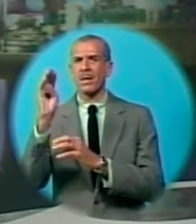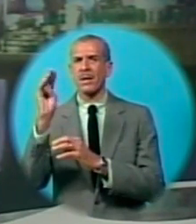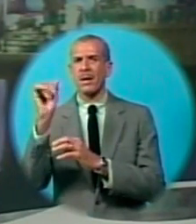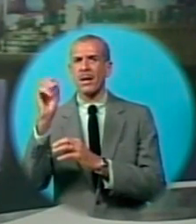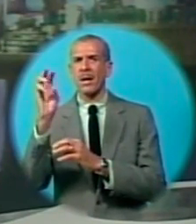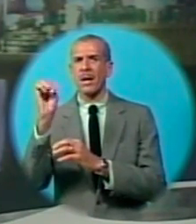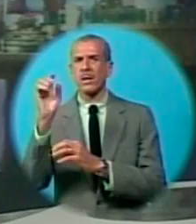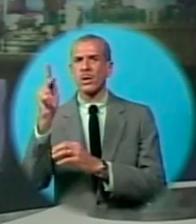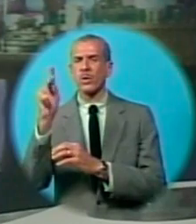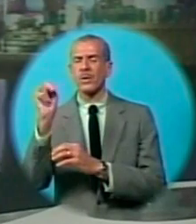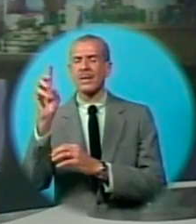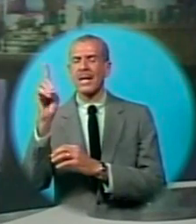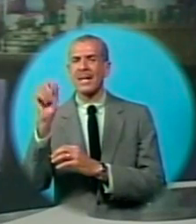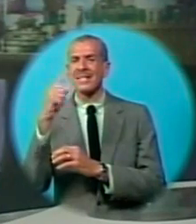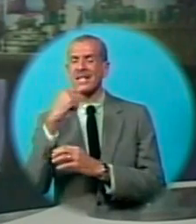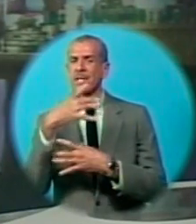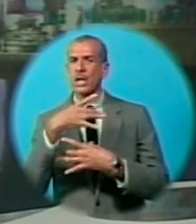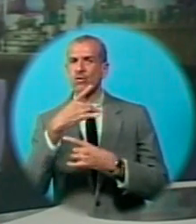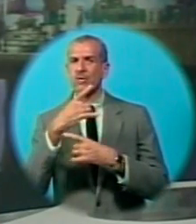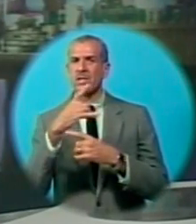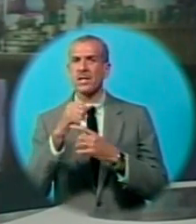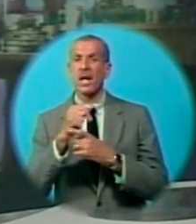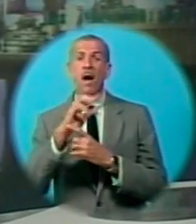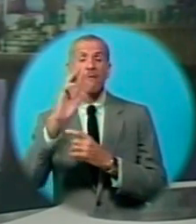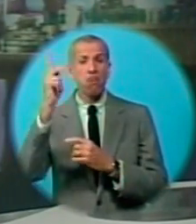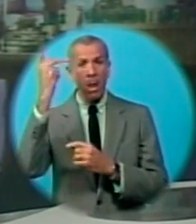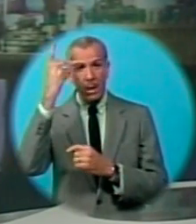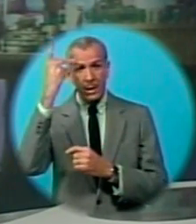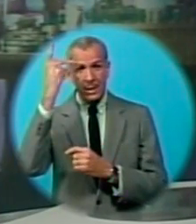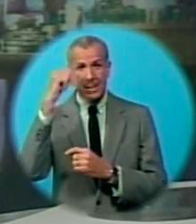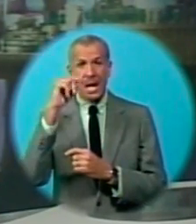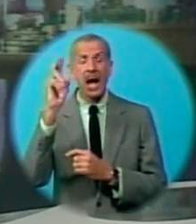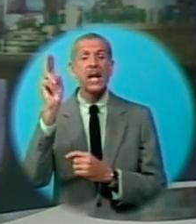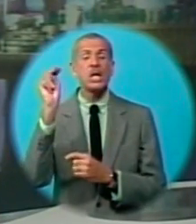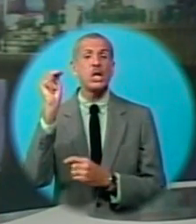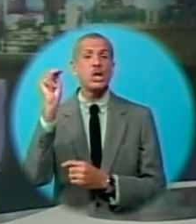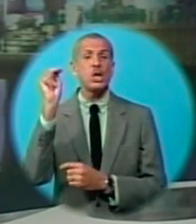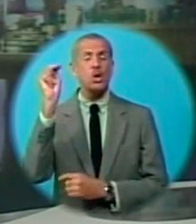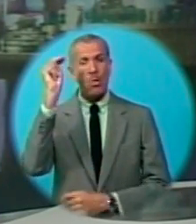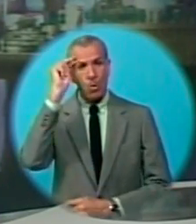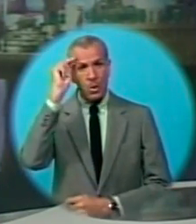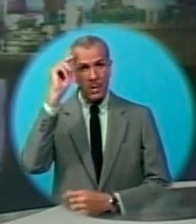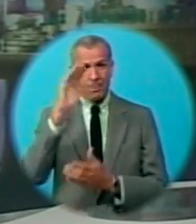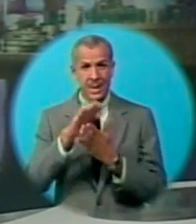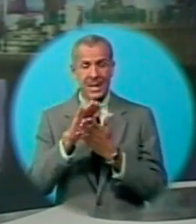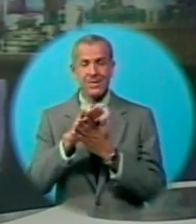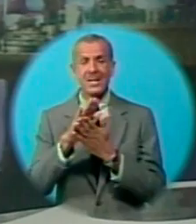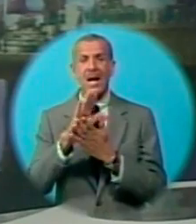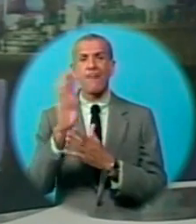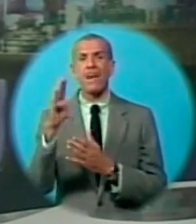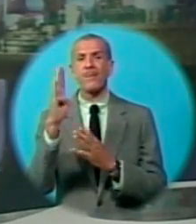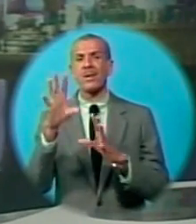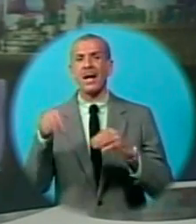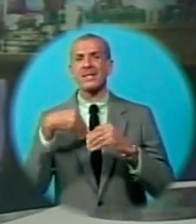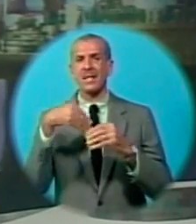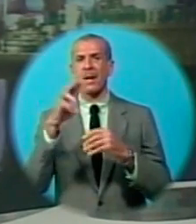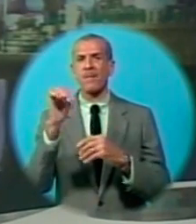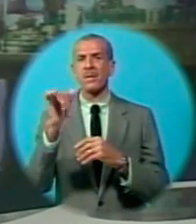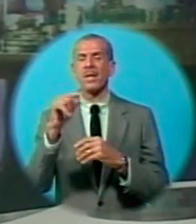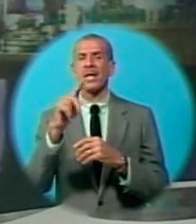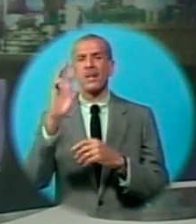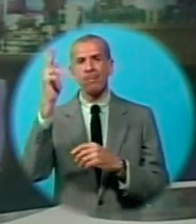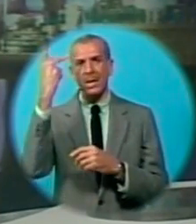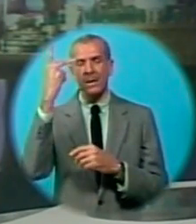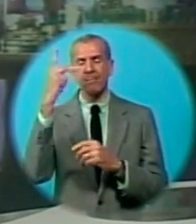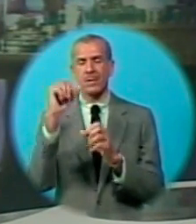expressing a keen interest in the area of politics, and Mr. Nakuda believes Barbadians will accept Muslims within the